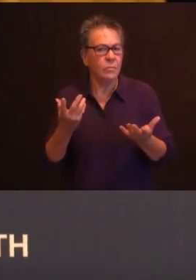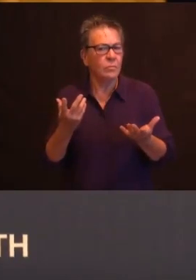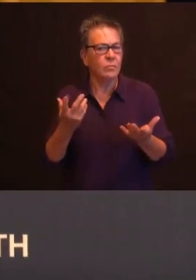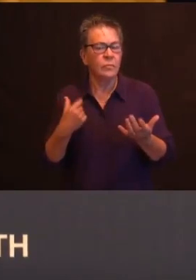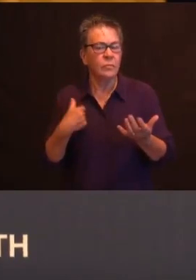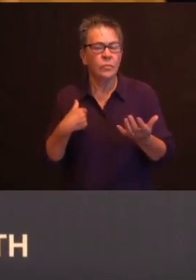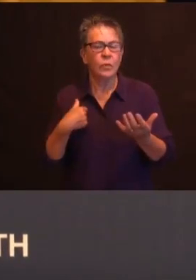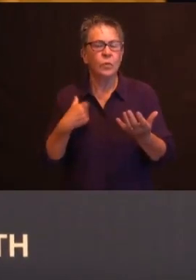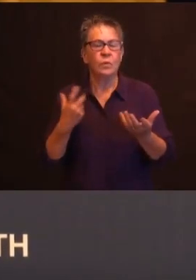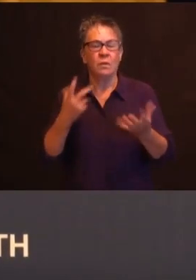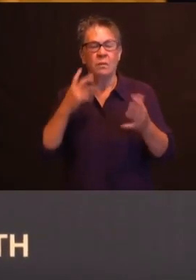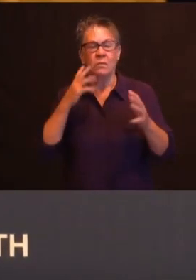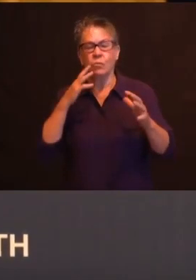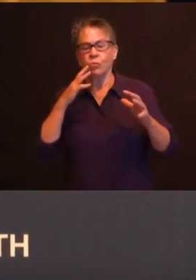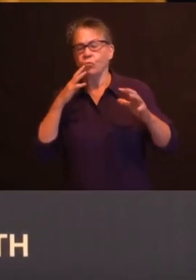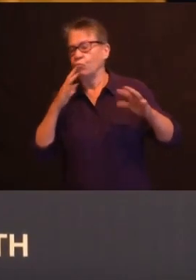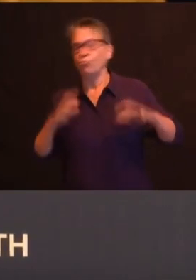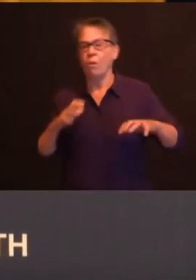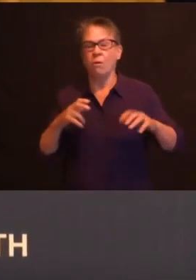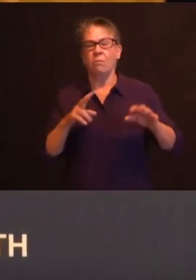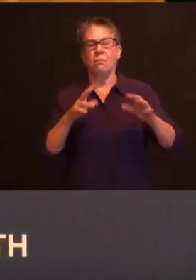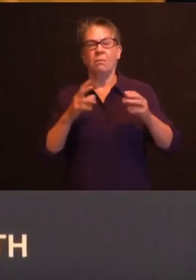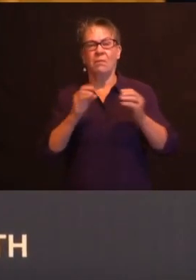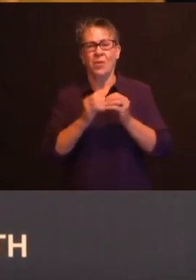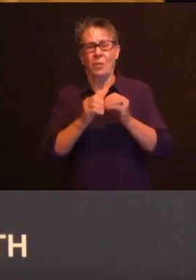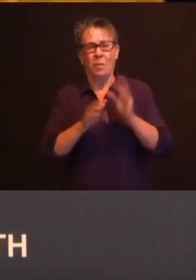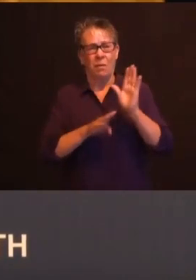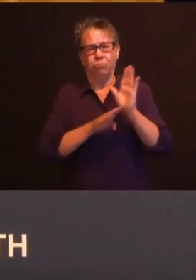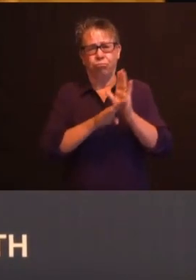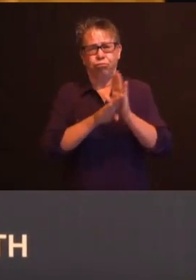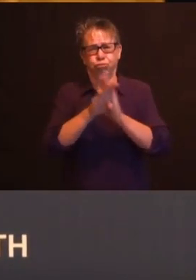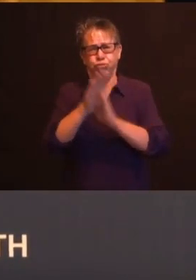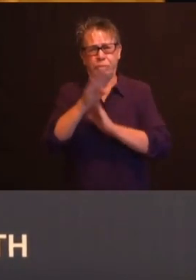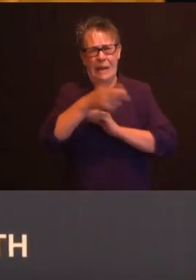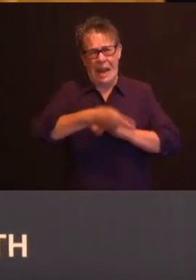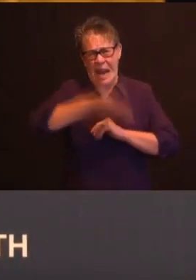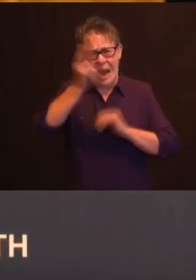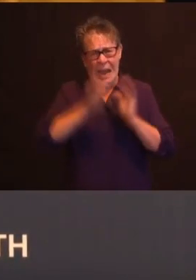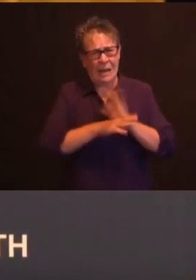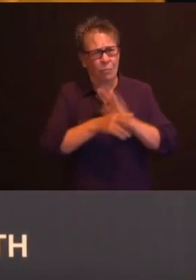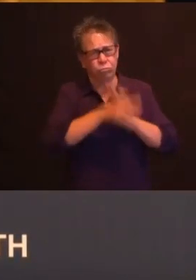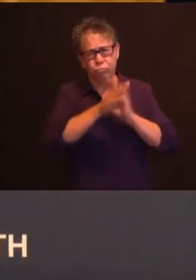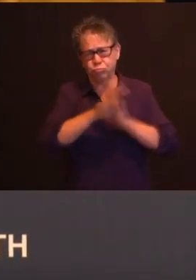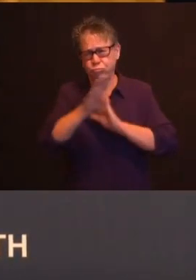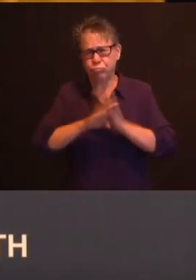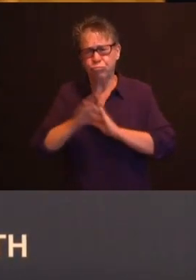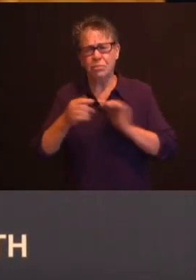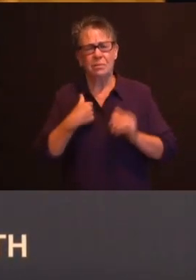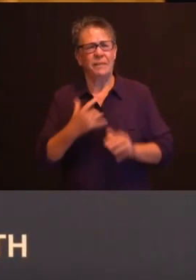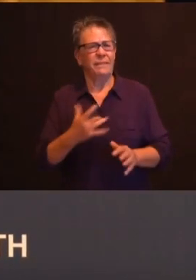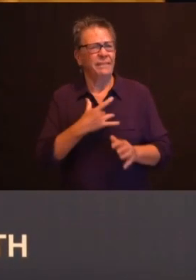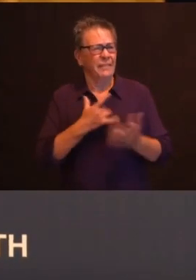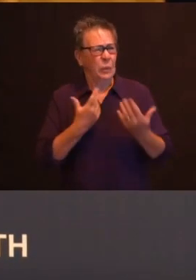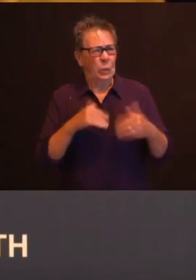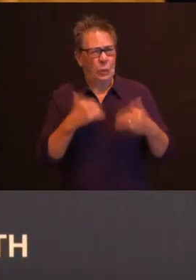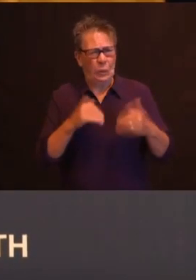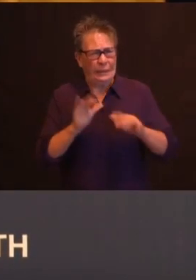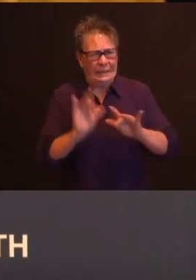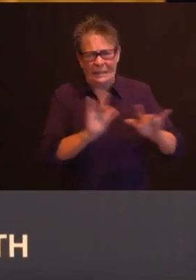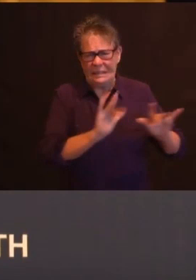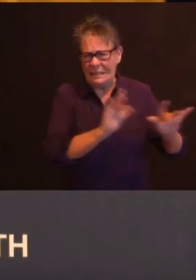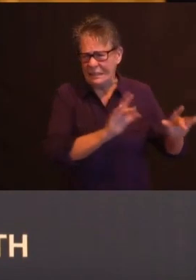small business community generally, and particularly in hospitality, which has been crushed. We'll do everything we can. The EDA will do everything it can,